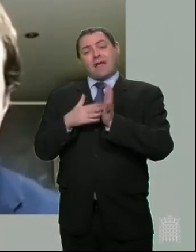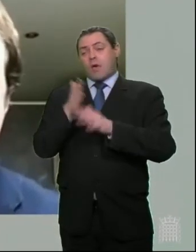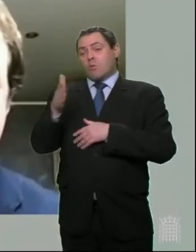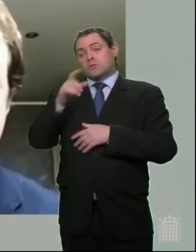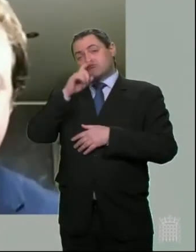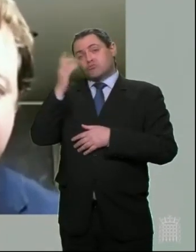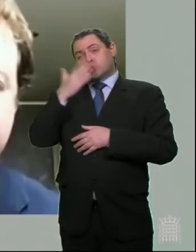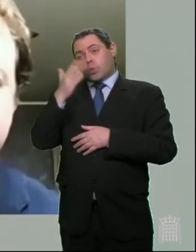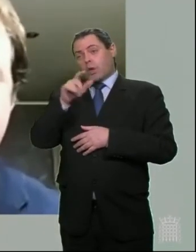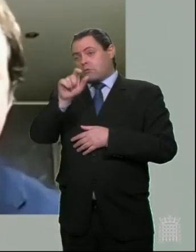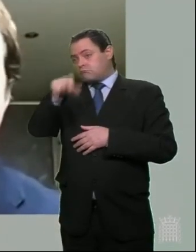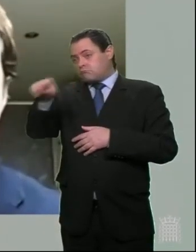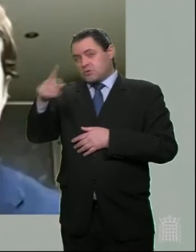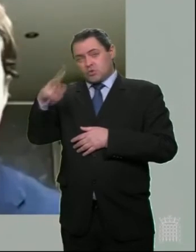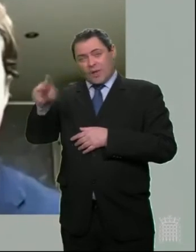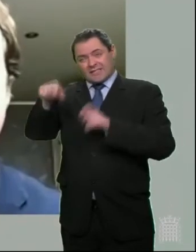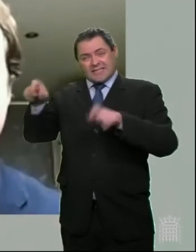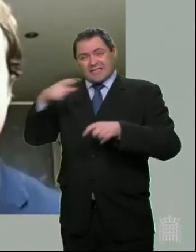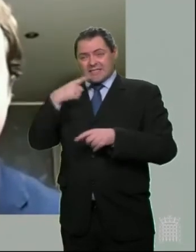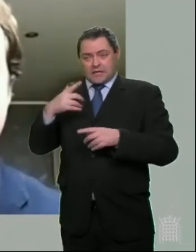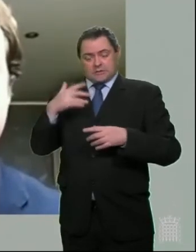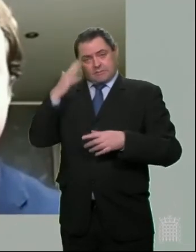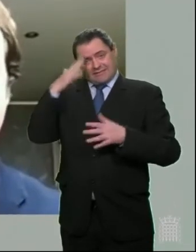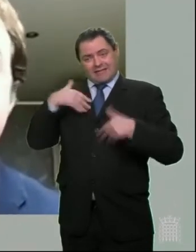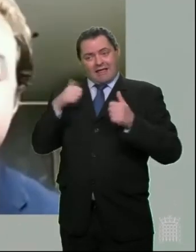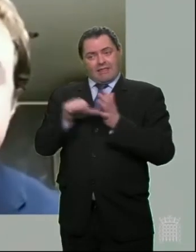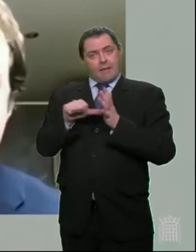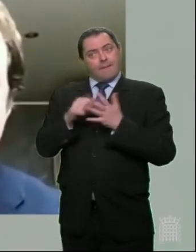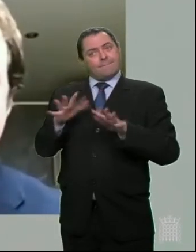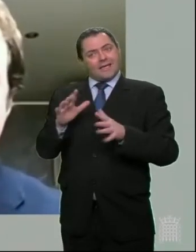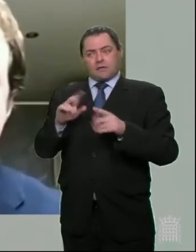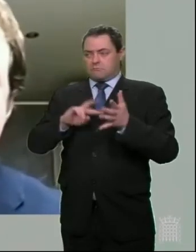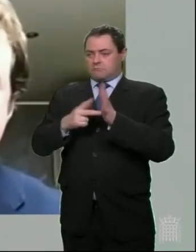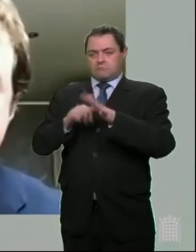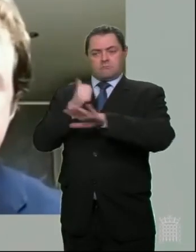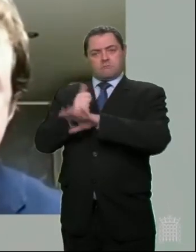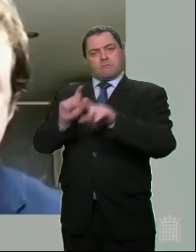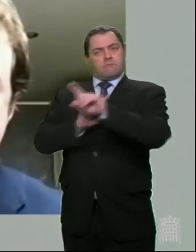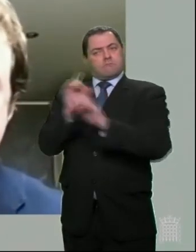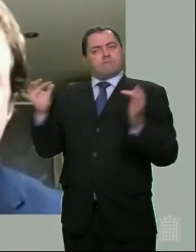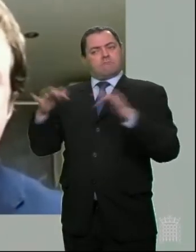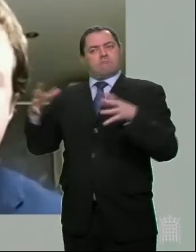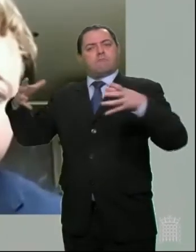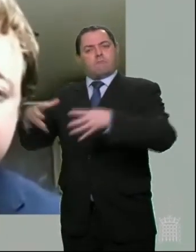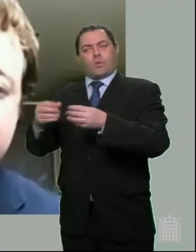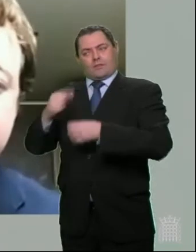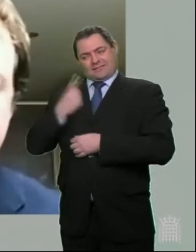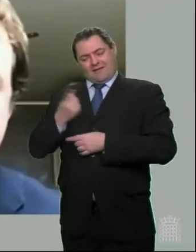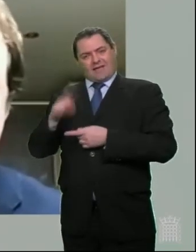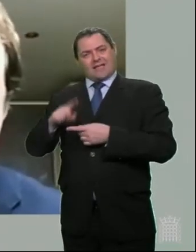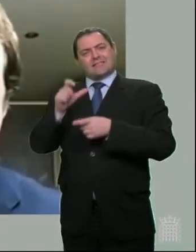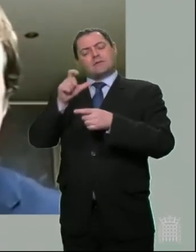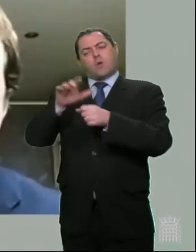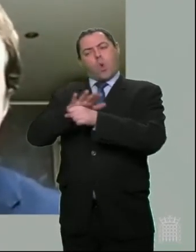it was affecting them. They'd organised their own mental health summit with me and the local CCG. Does the Prime Minister